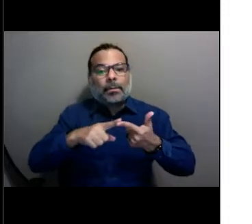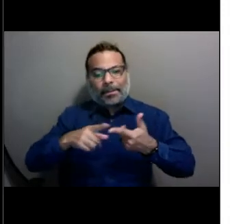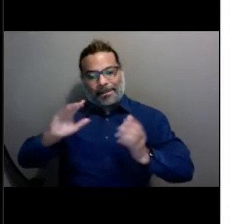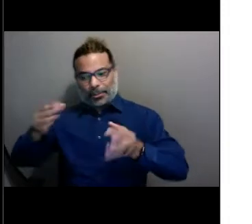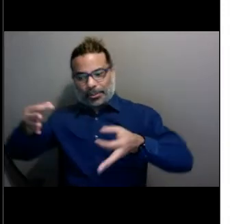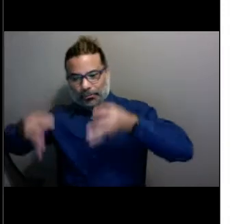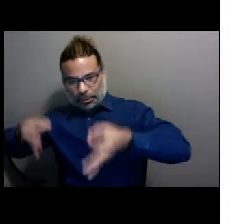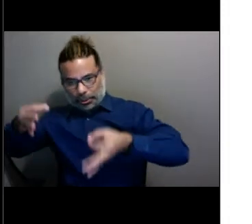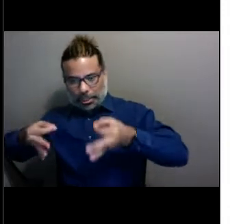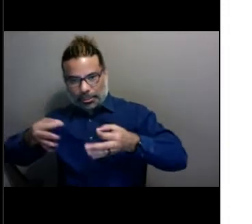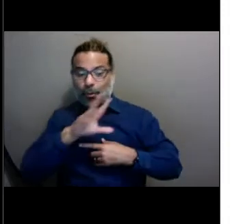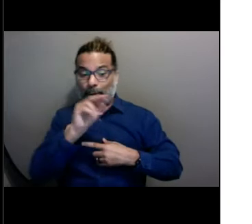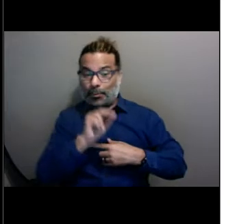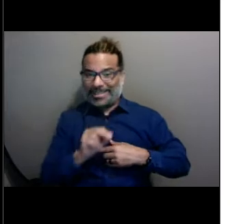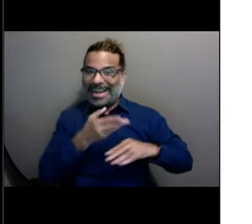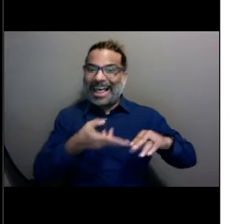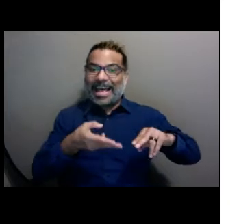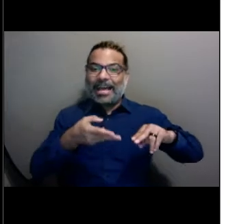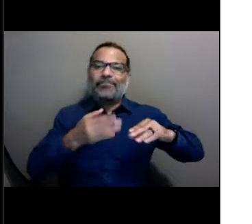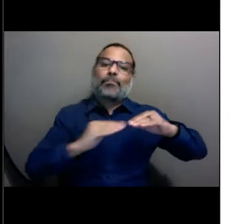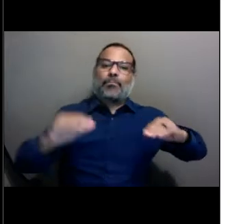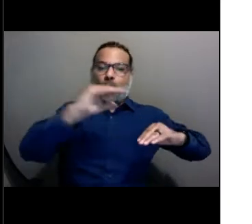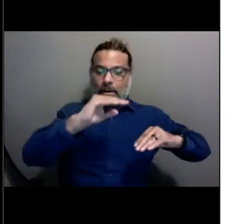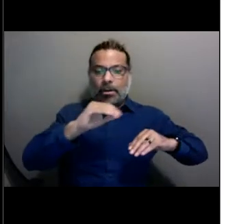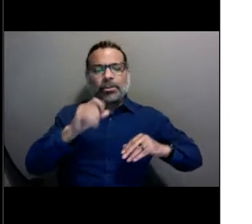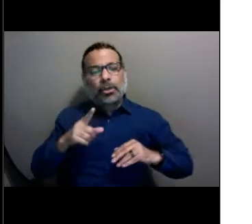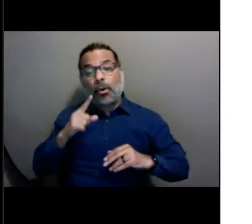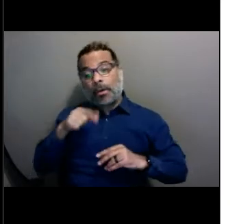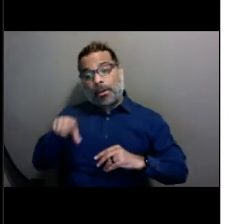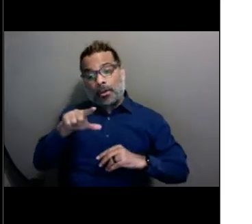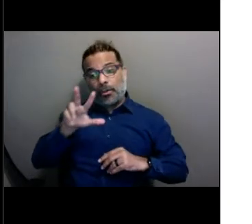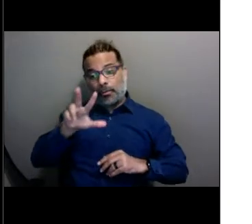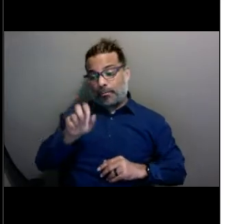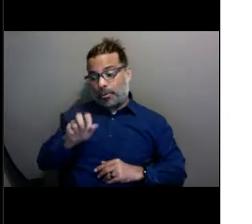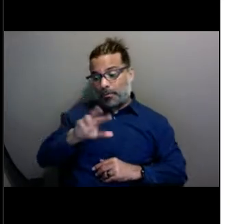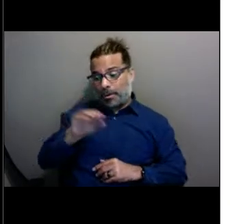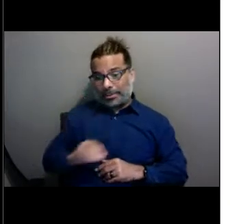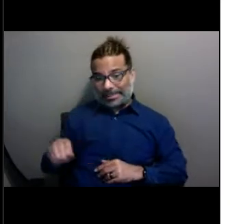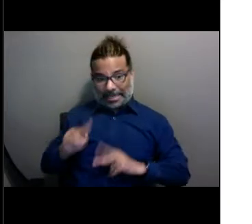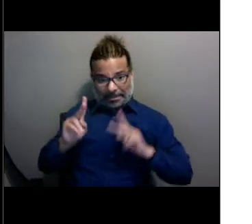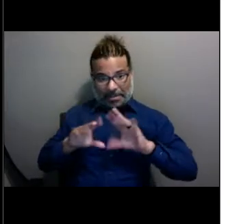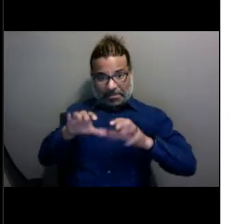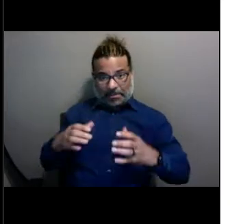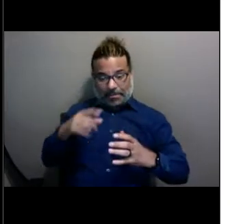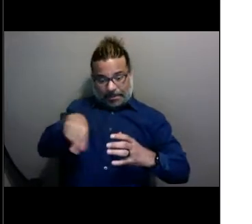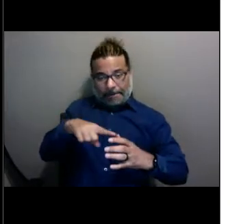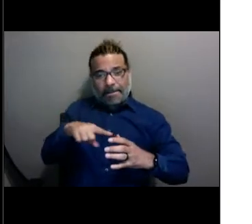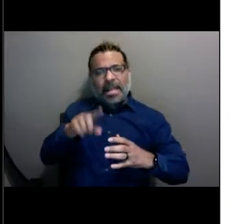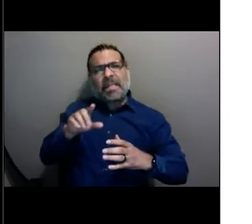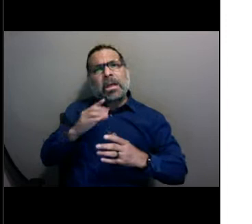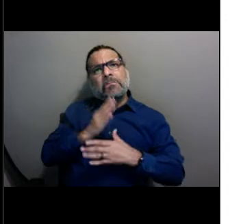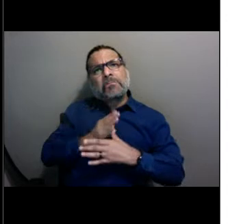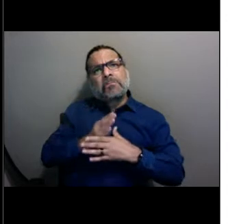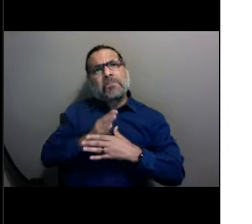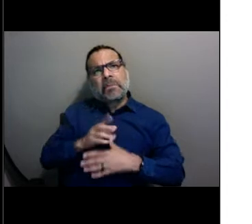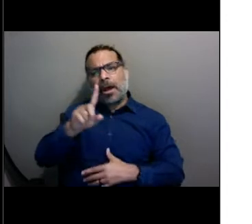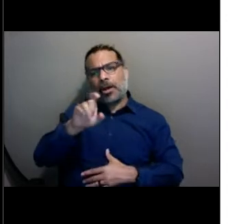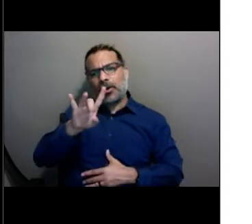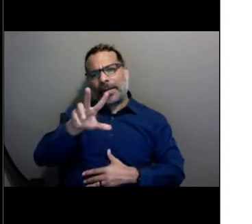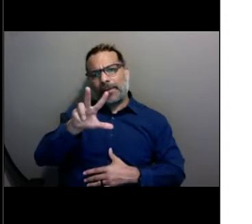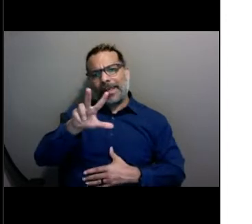levels. And their mean income, again, among these 3.3% population, their mean income is about